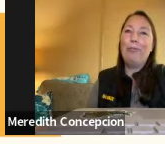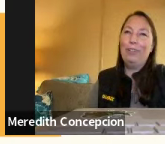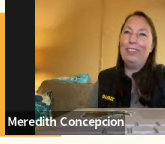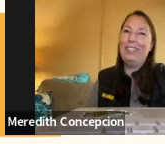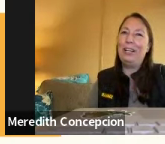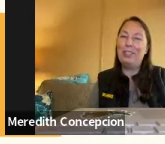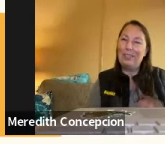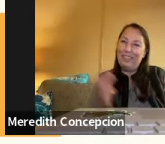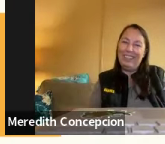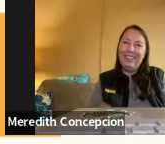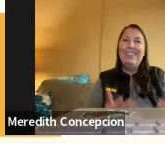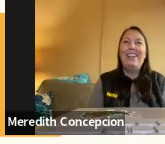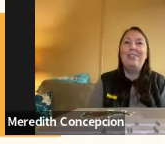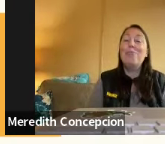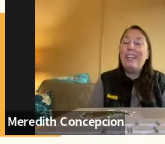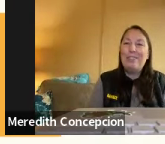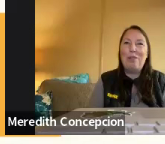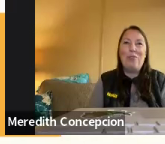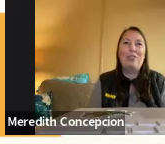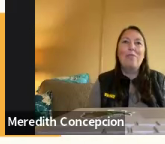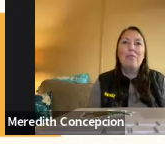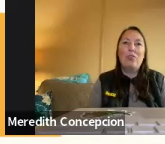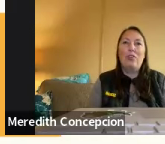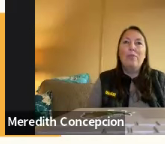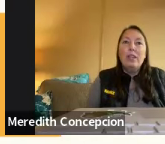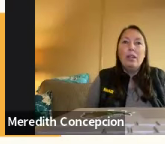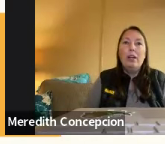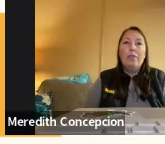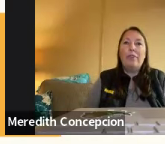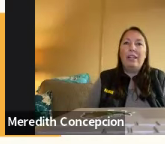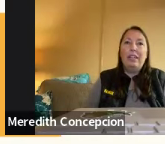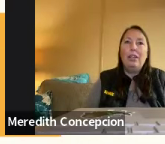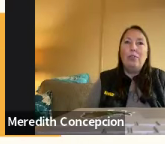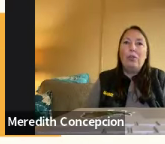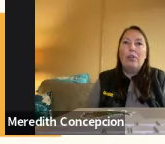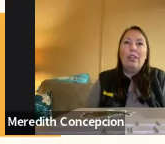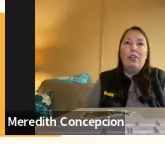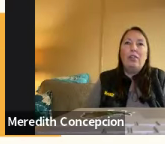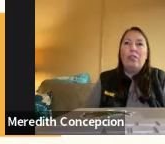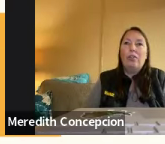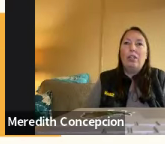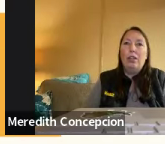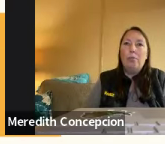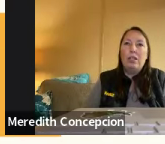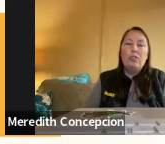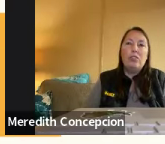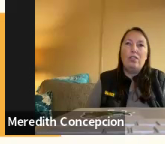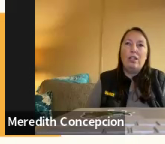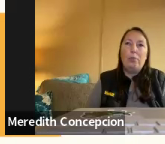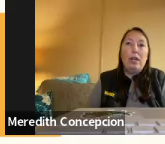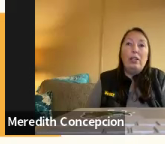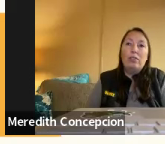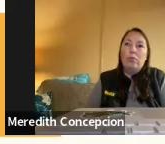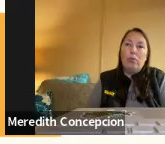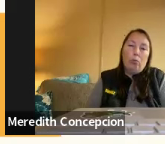board afterwards and kind of, but I added my voice for sure. Finally, with the Oregon Health Authority, I managed